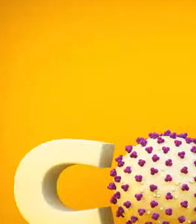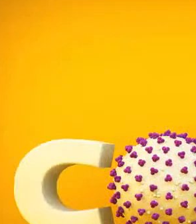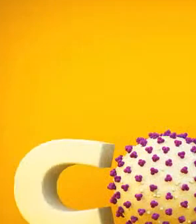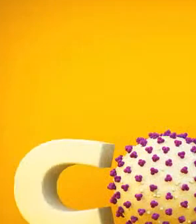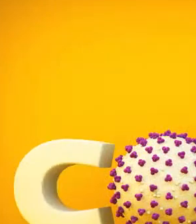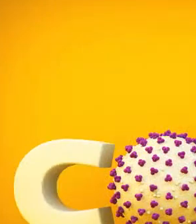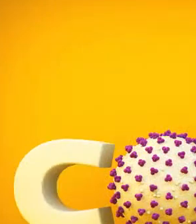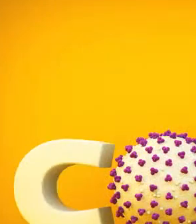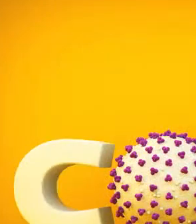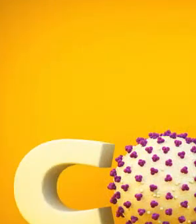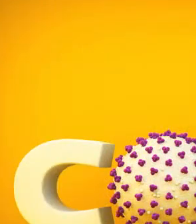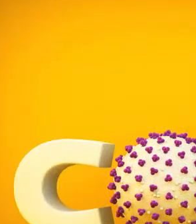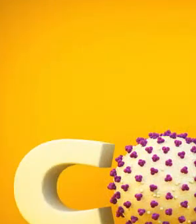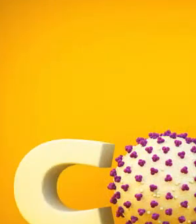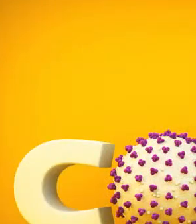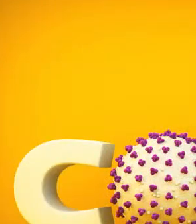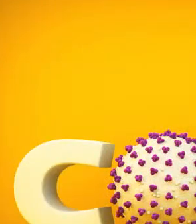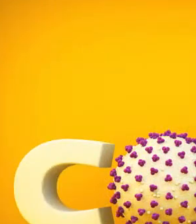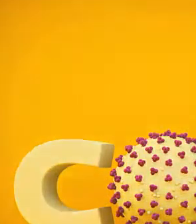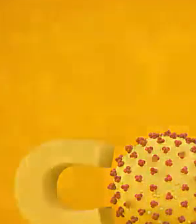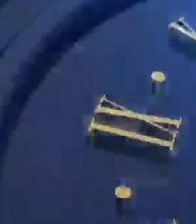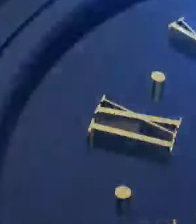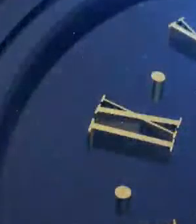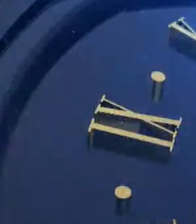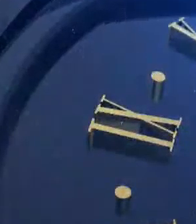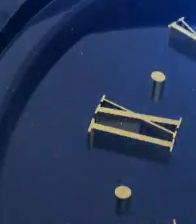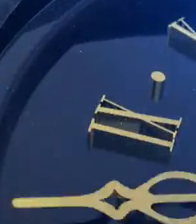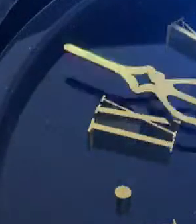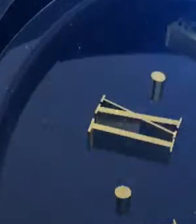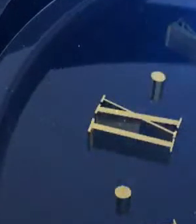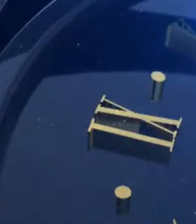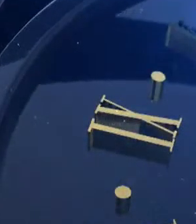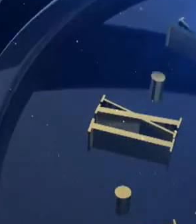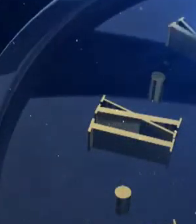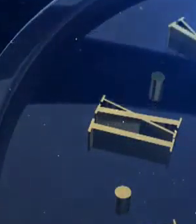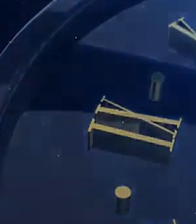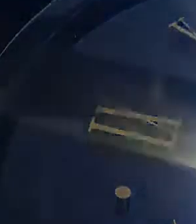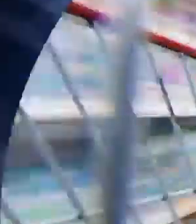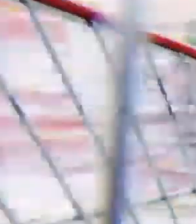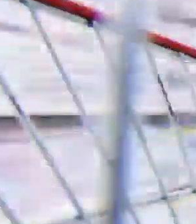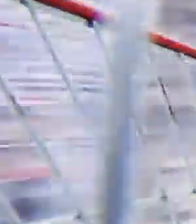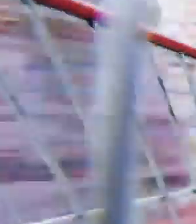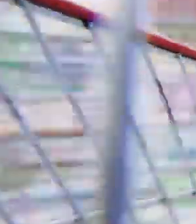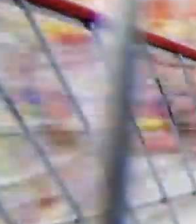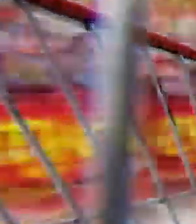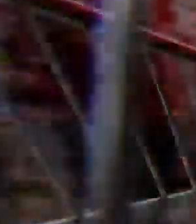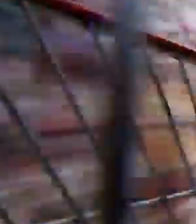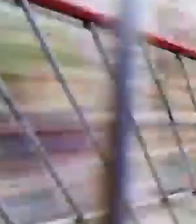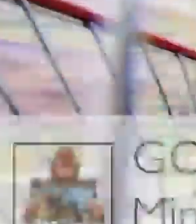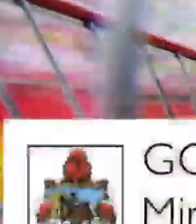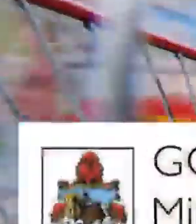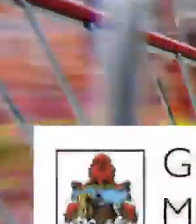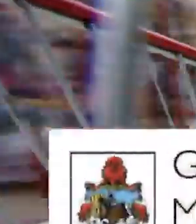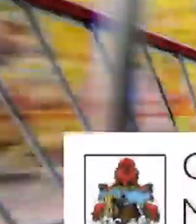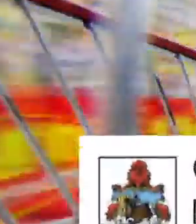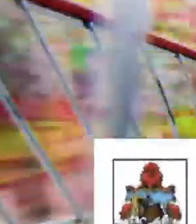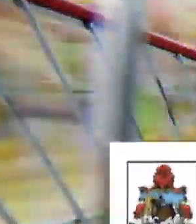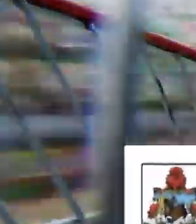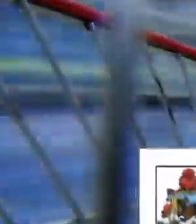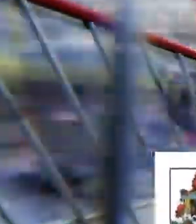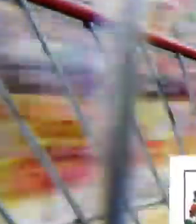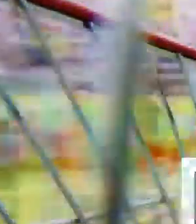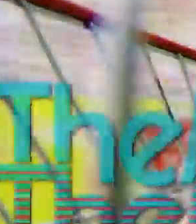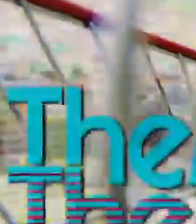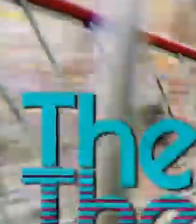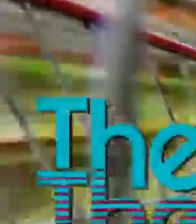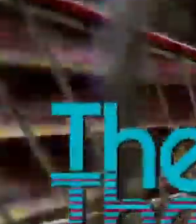Want to know your COVID-19 status but don't think you have the time to get tested? Now you can squeeze it in while you get your groceries. The Ministry of Health has teamed